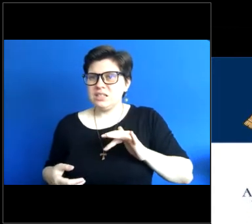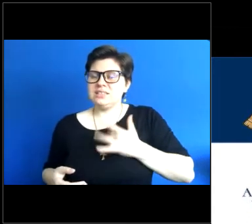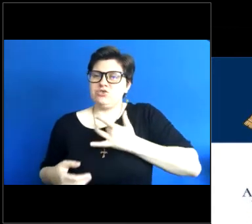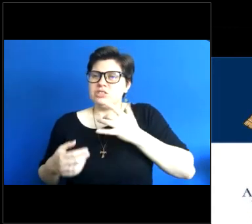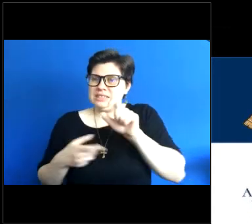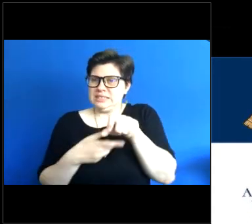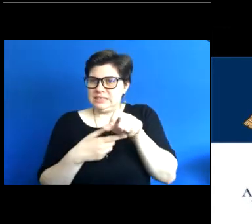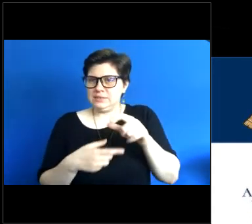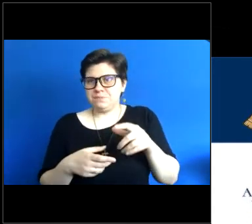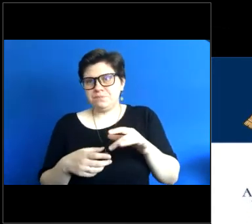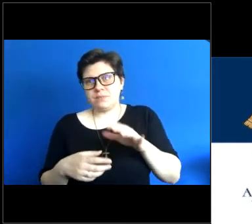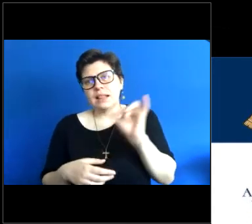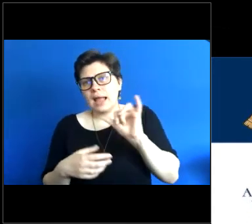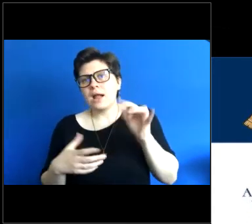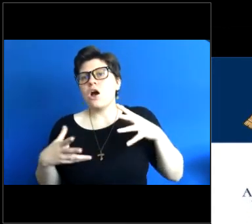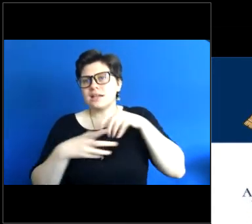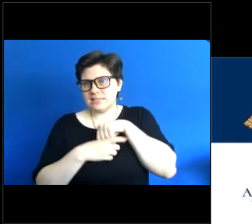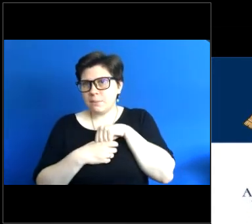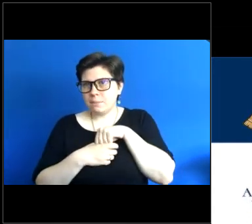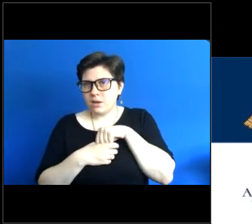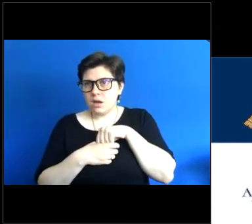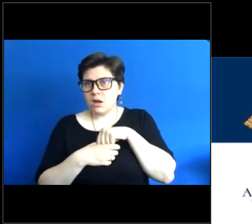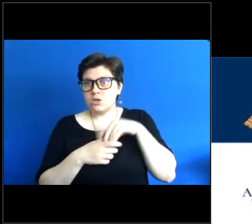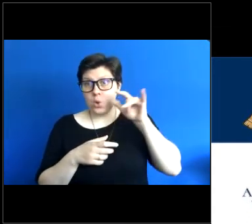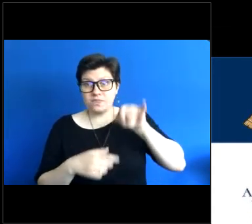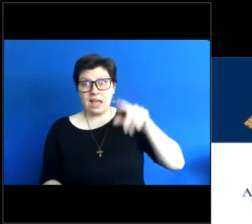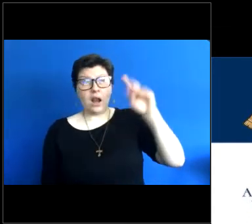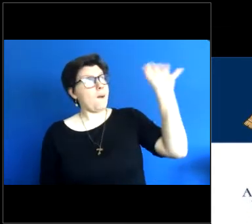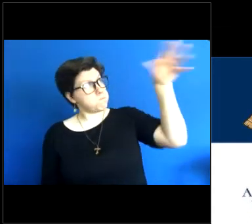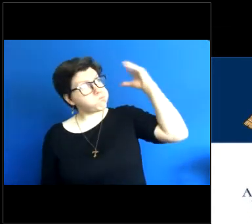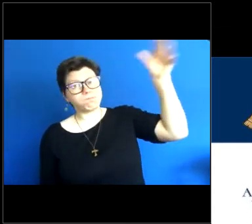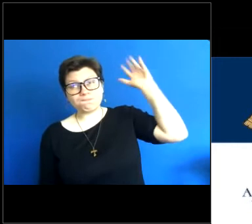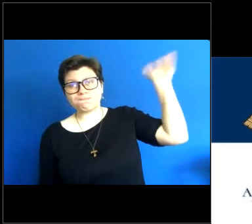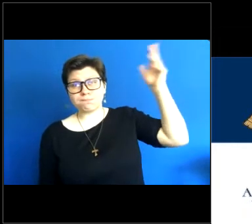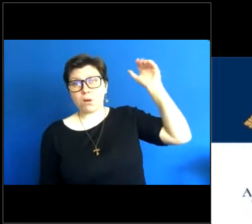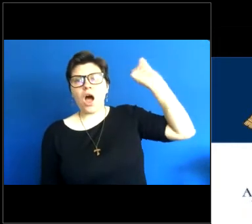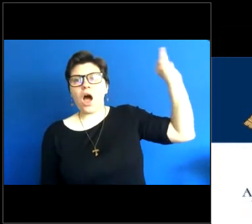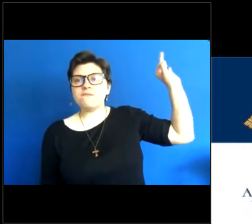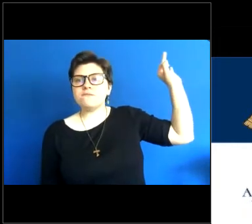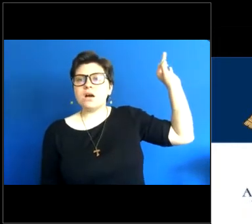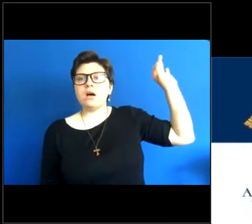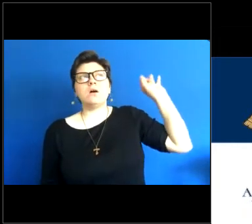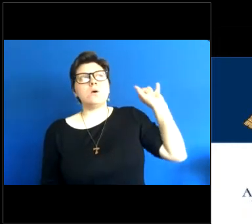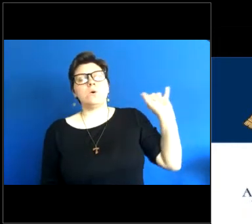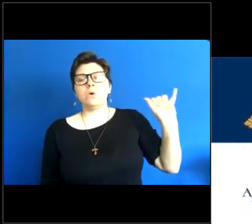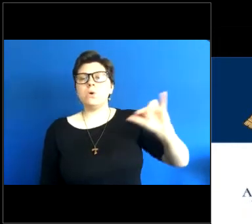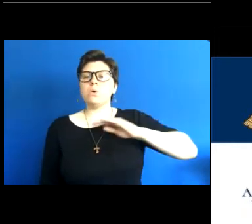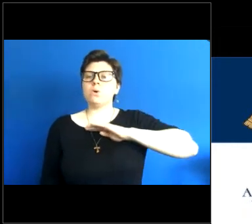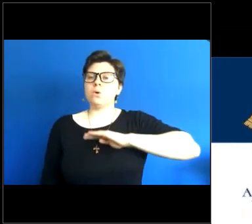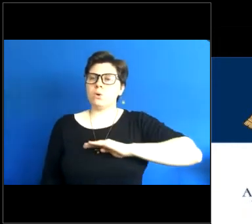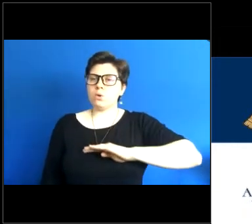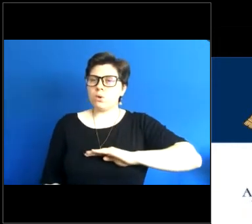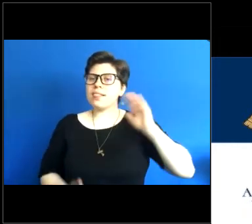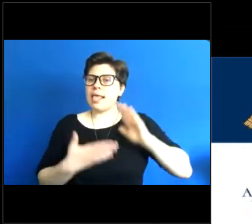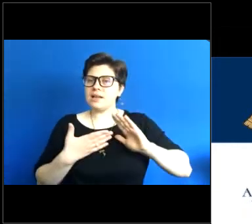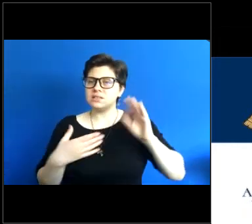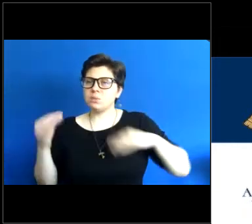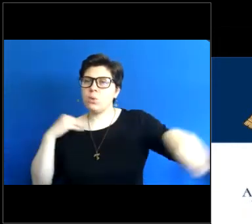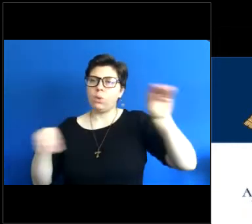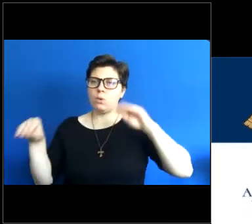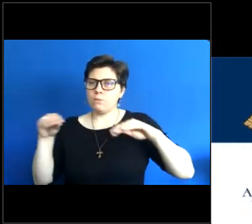with autism. So we can just turn those different things off, and it will really calm the setting down and help with that